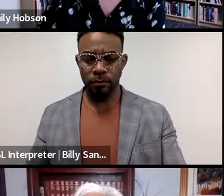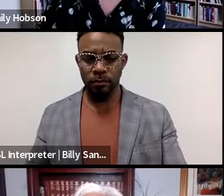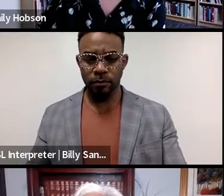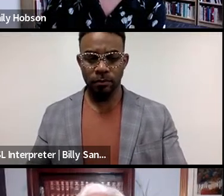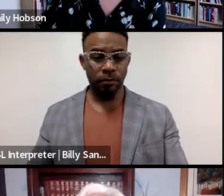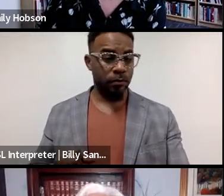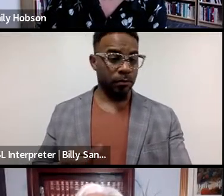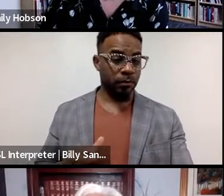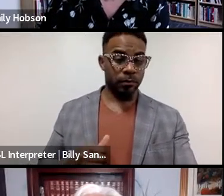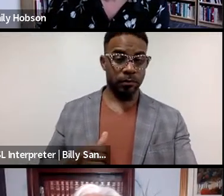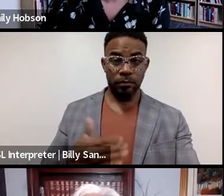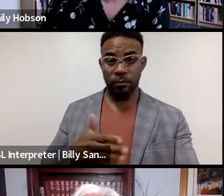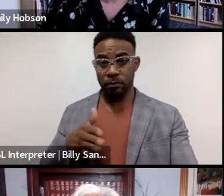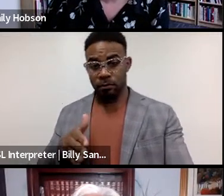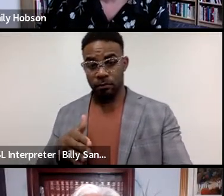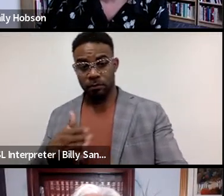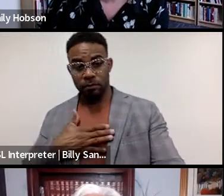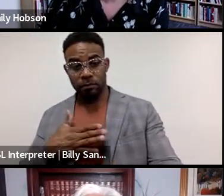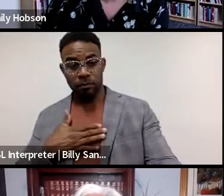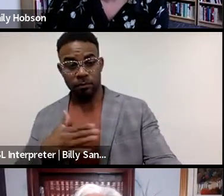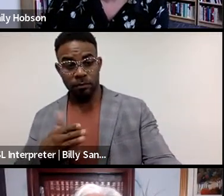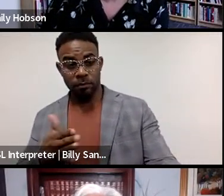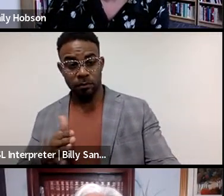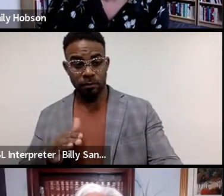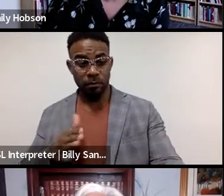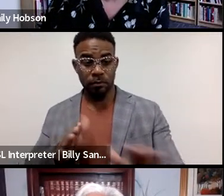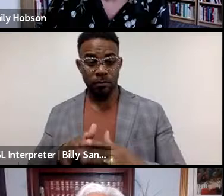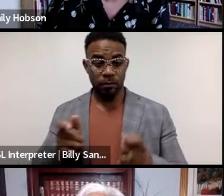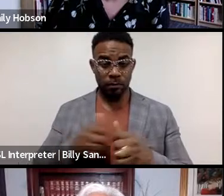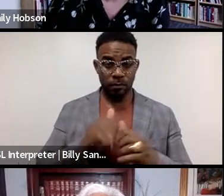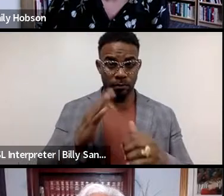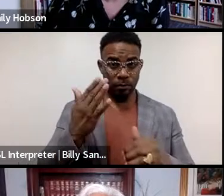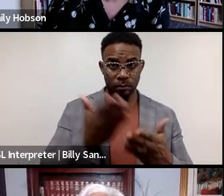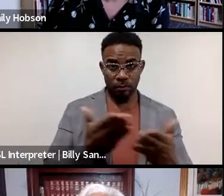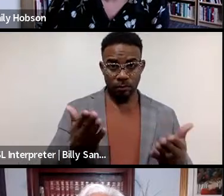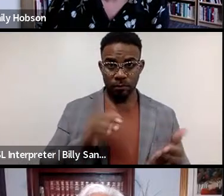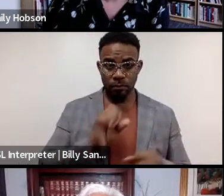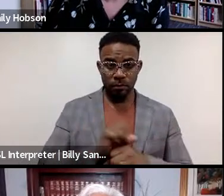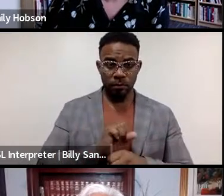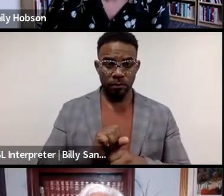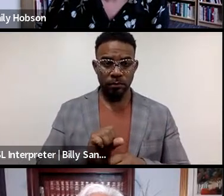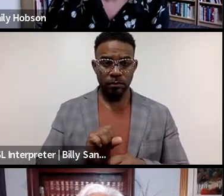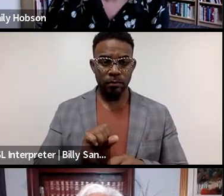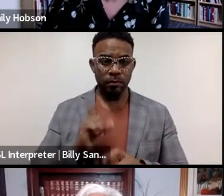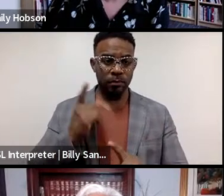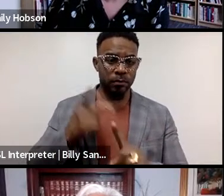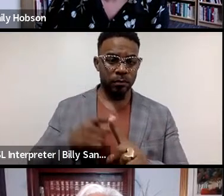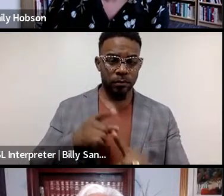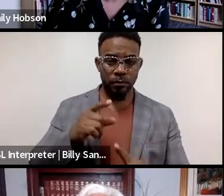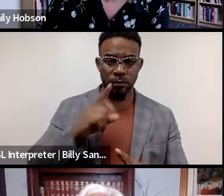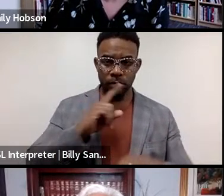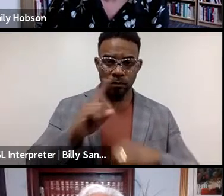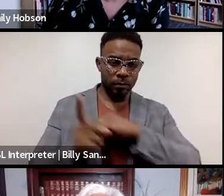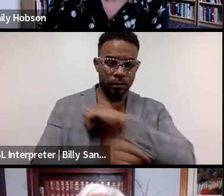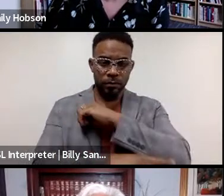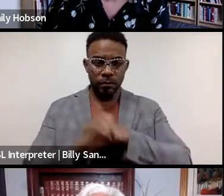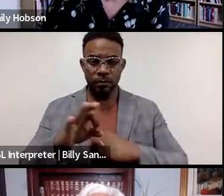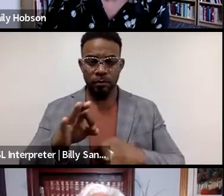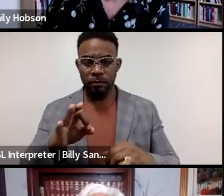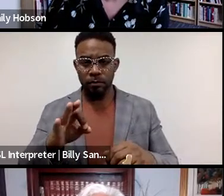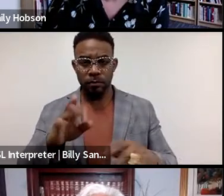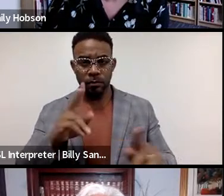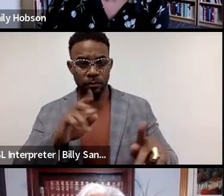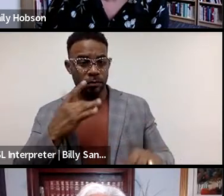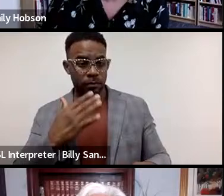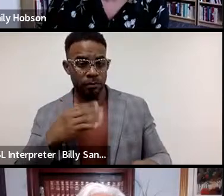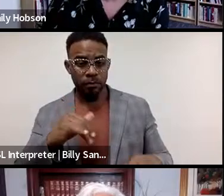So, I mean, in some ways, my book is dealing with similar things. Certainly the targeted criminalization of people